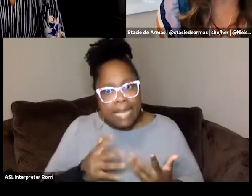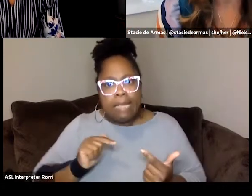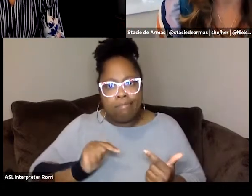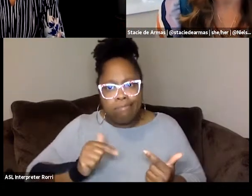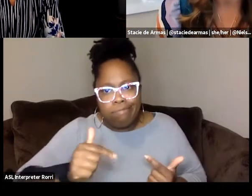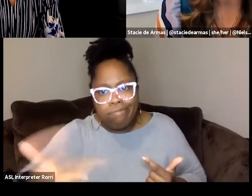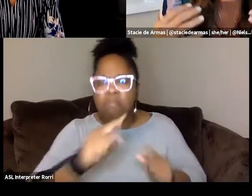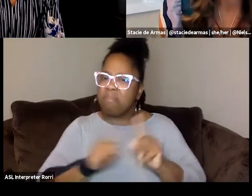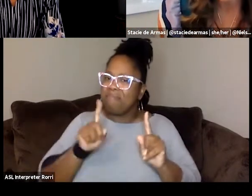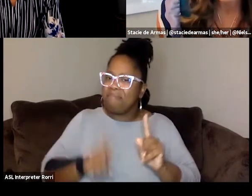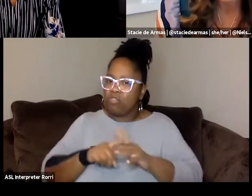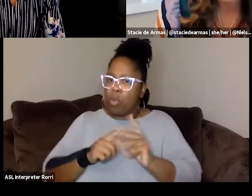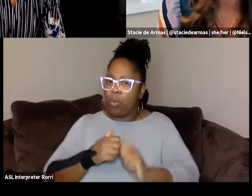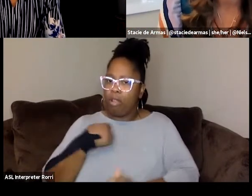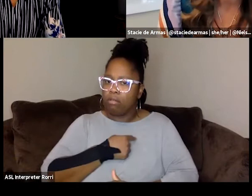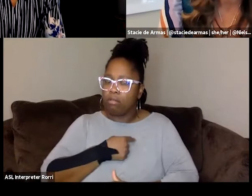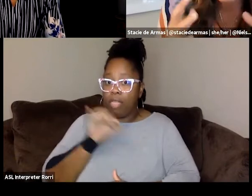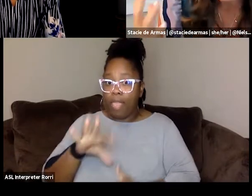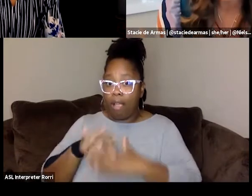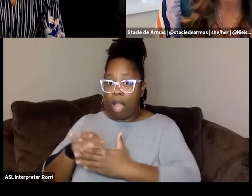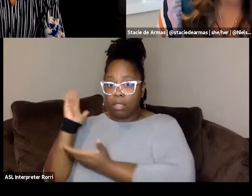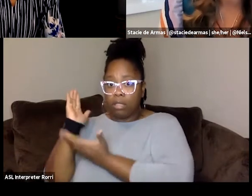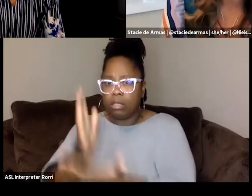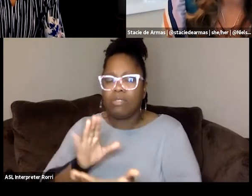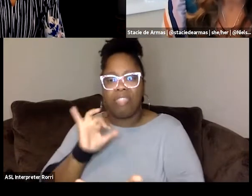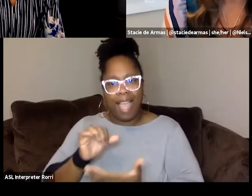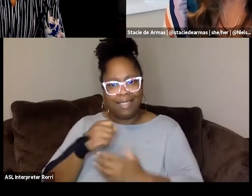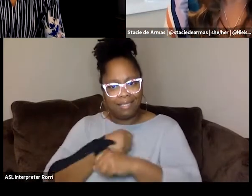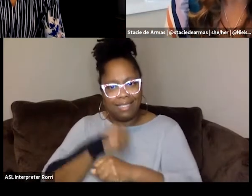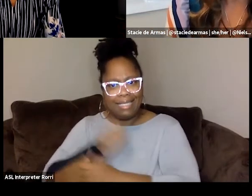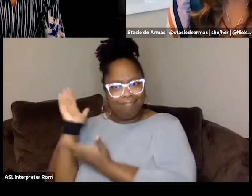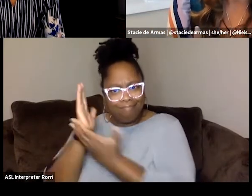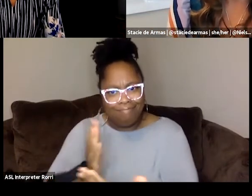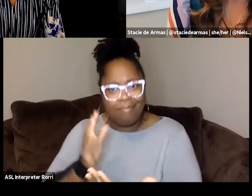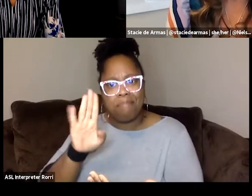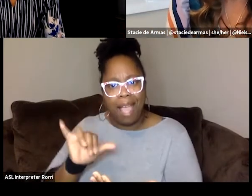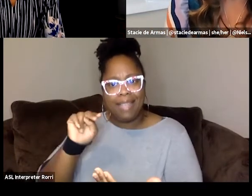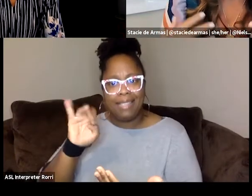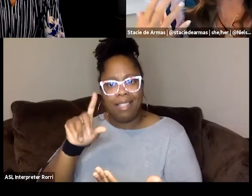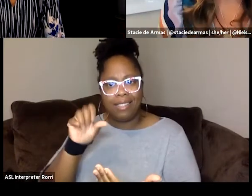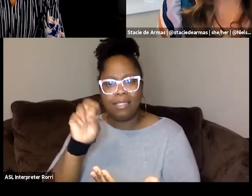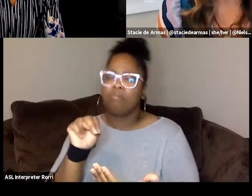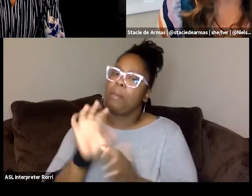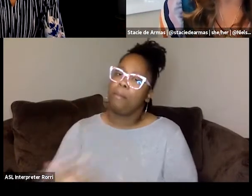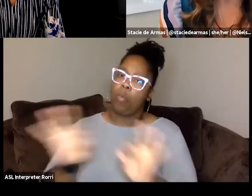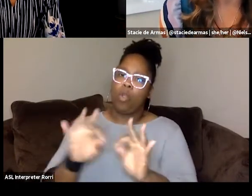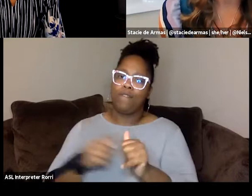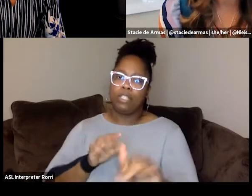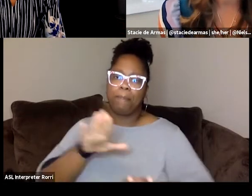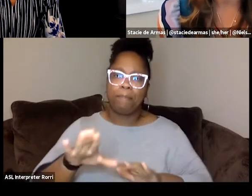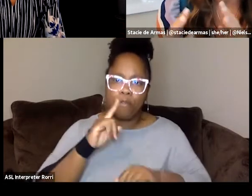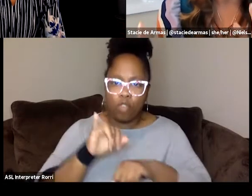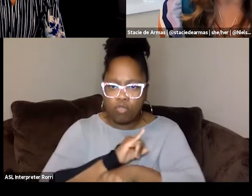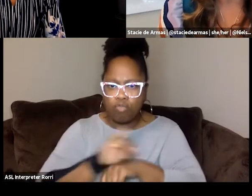And I feel like bringing forward this content, this data on behalf of Nielsen is a very important first step for the industry in understanding where